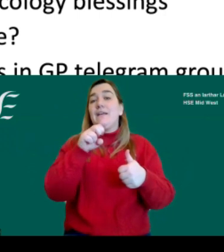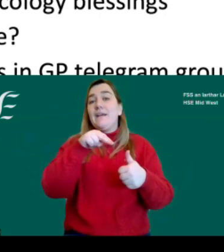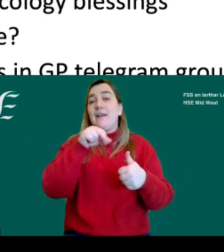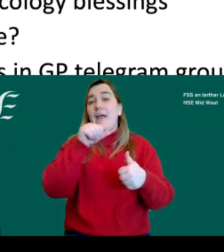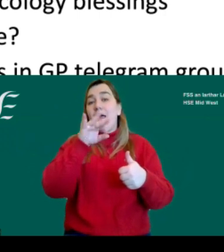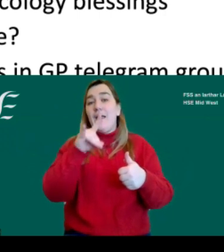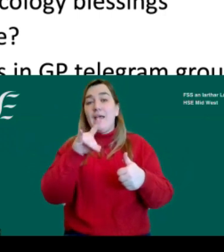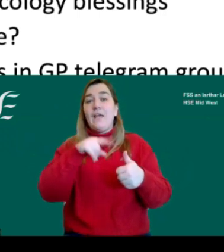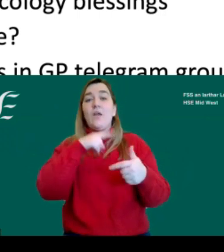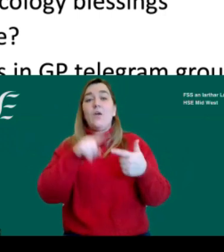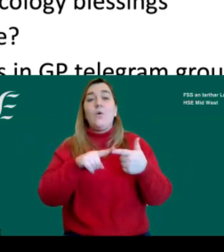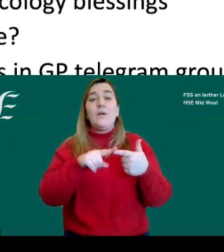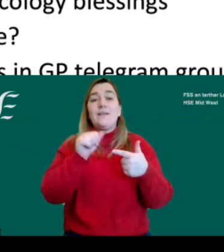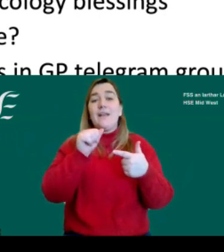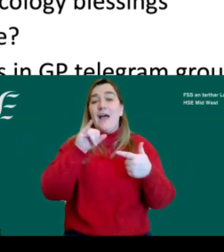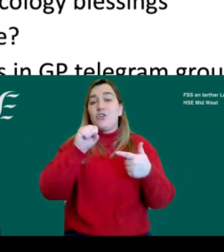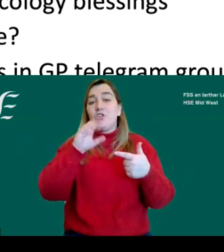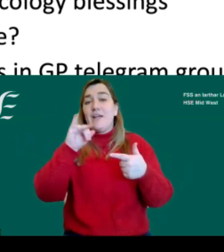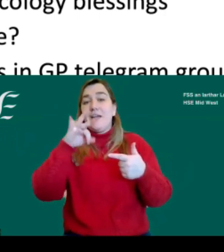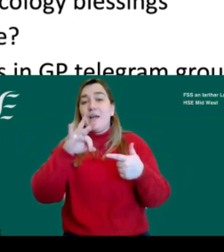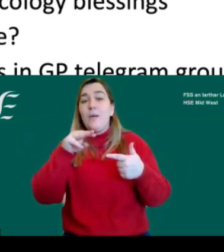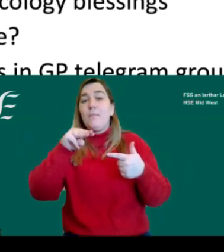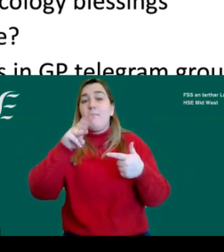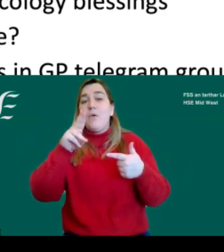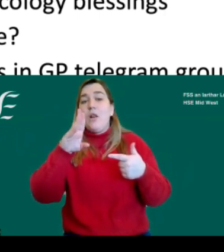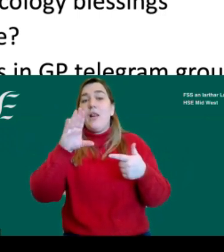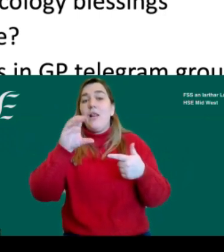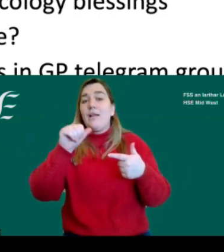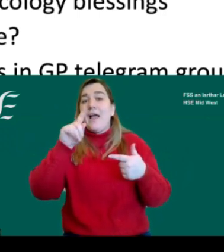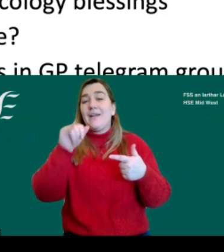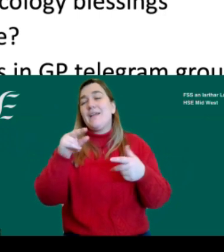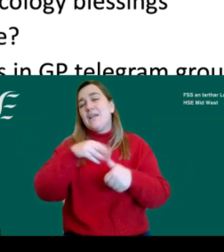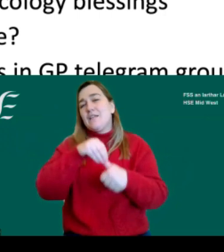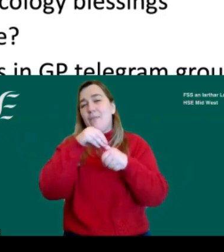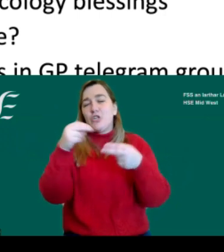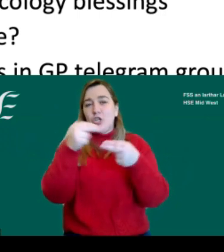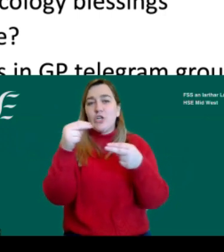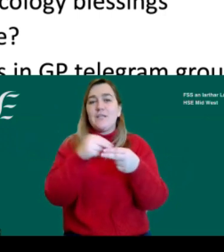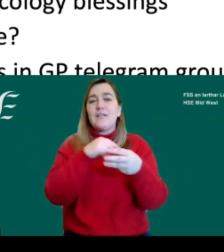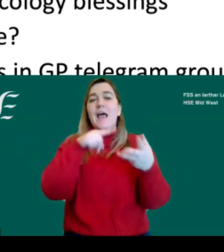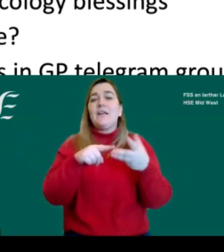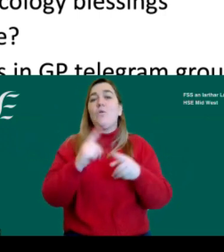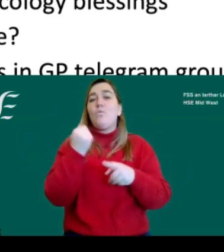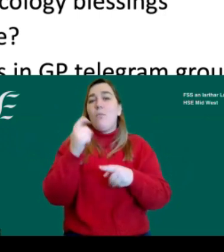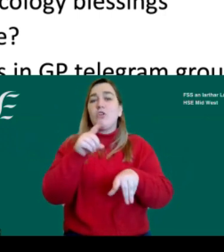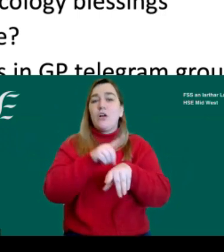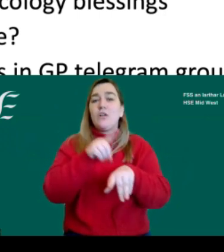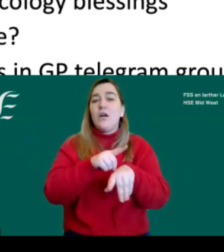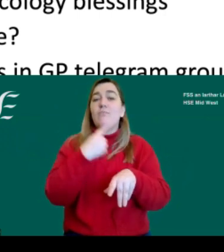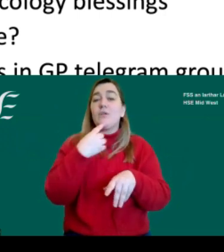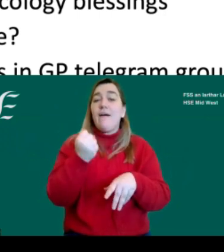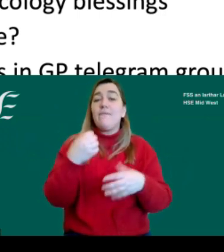Who's the specialist nurse. But there is menopause care happening in loads of GP surgeries, and more you see